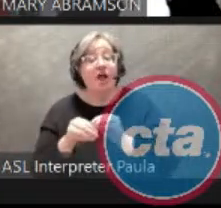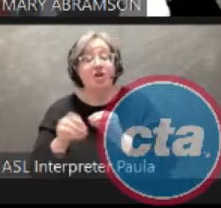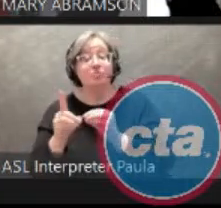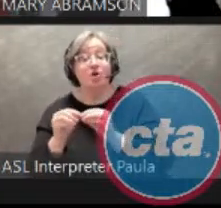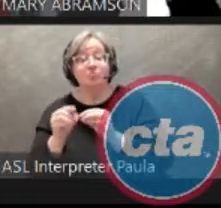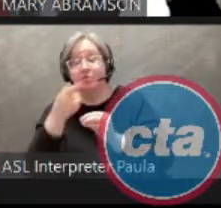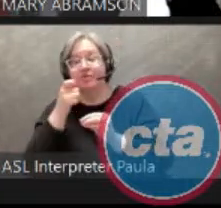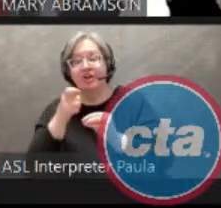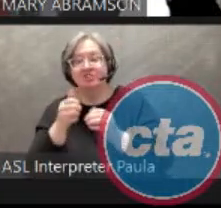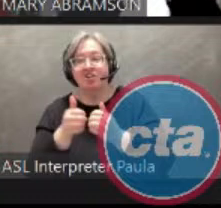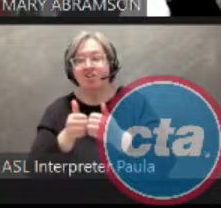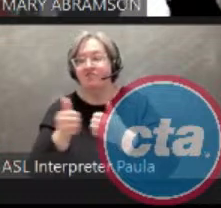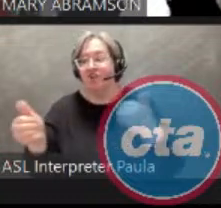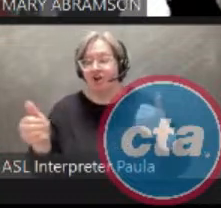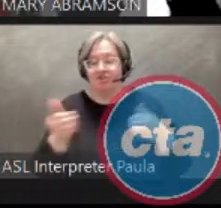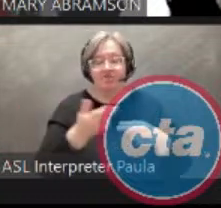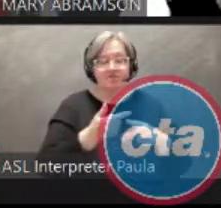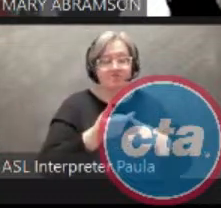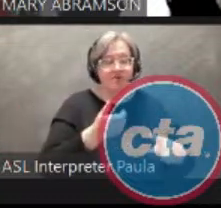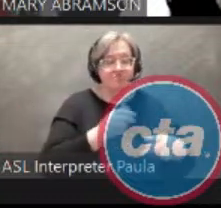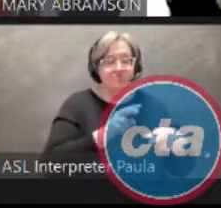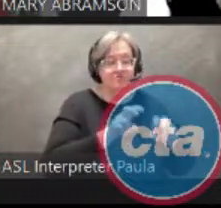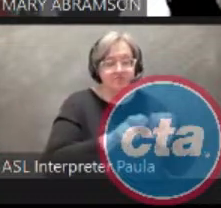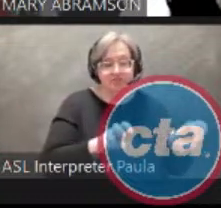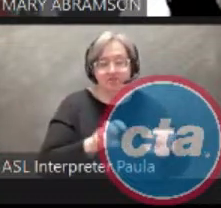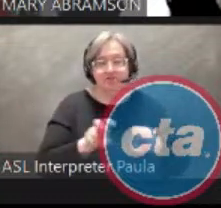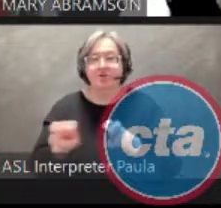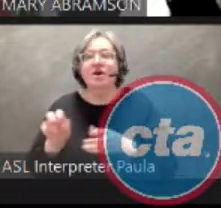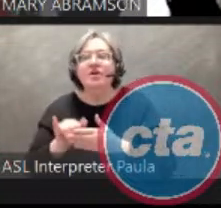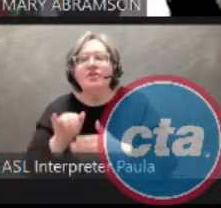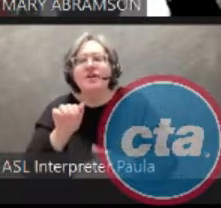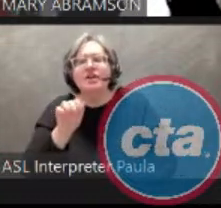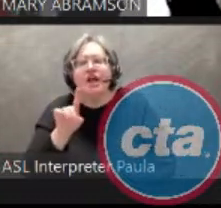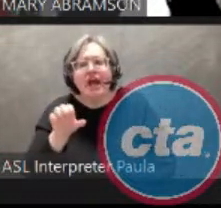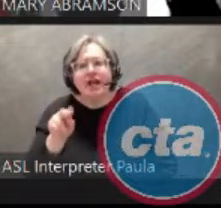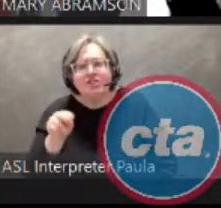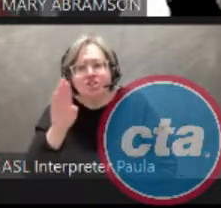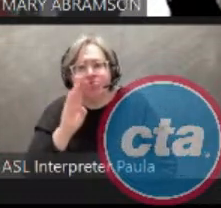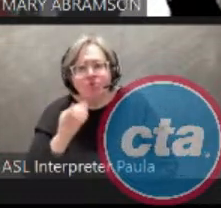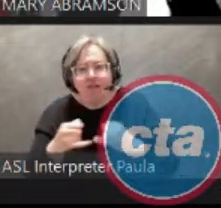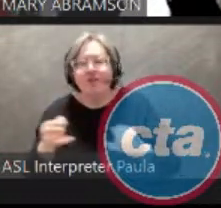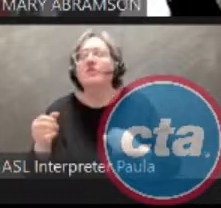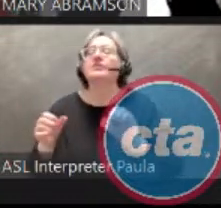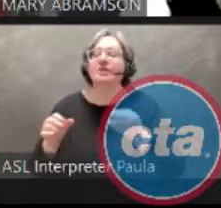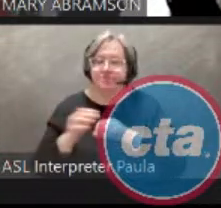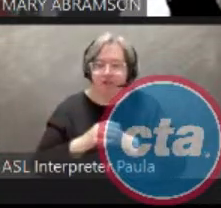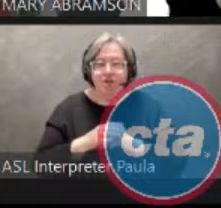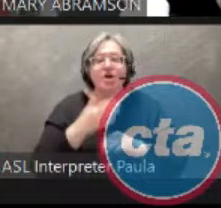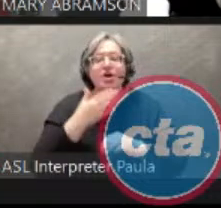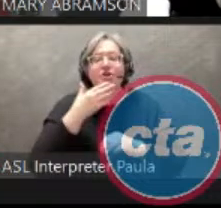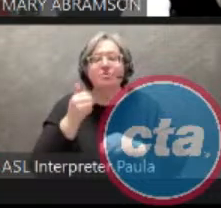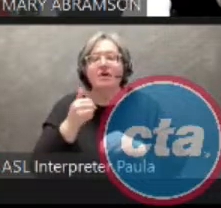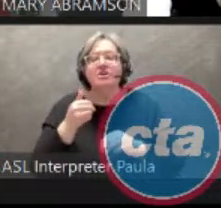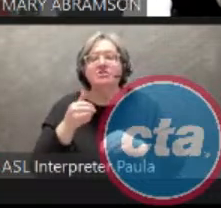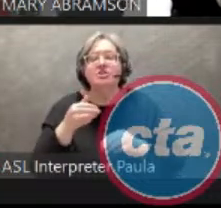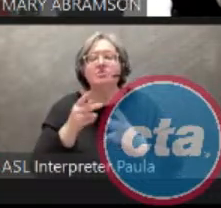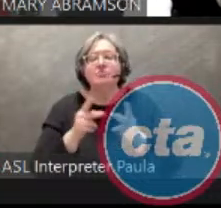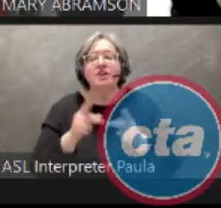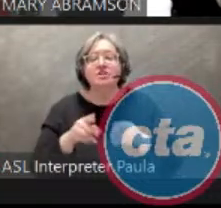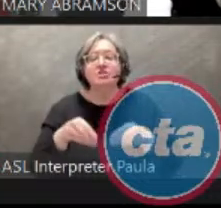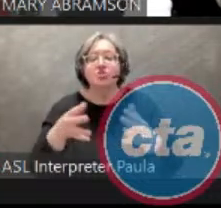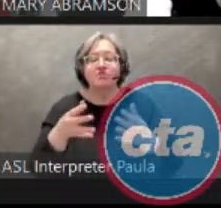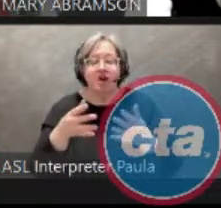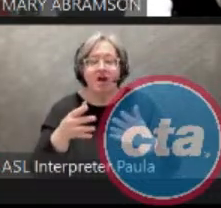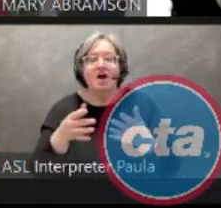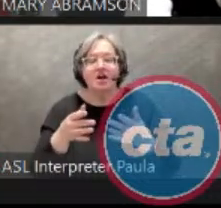of the distance. And the best between there. That was the Addison Brown Line station. Got it. And the best place to provide that feedback would be